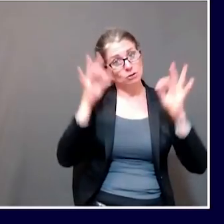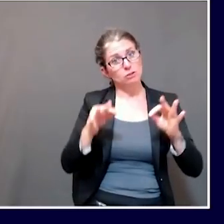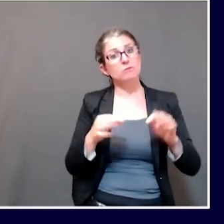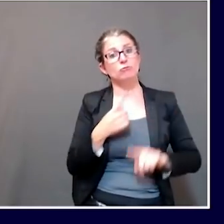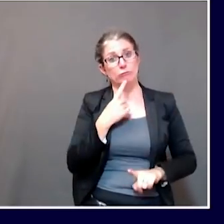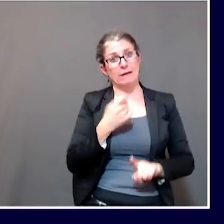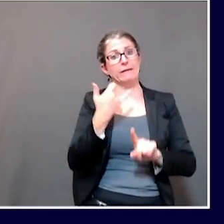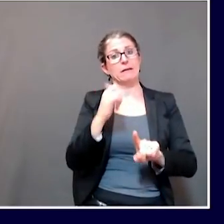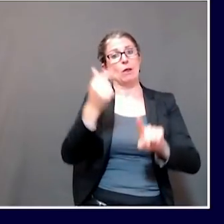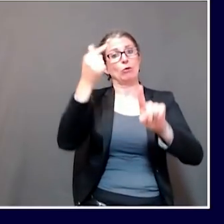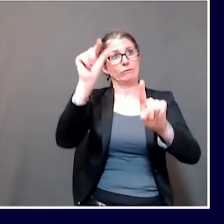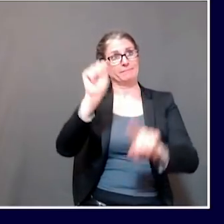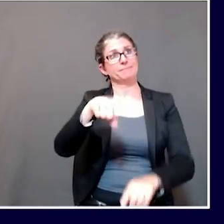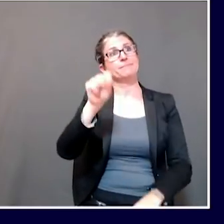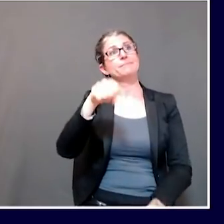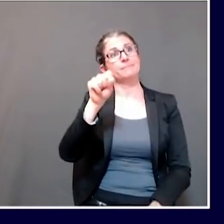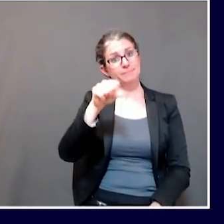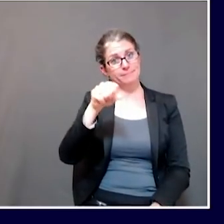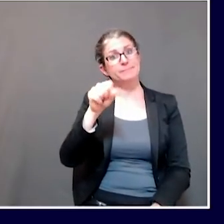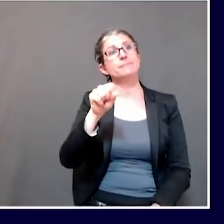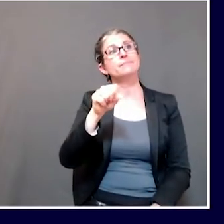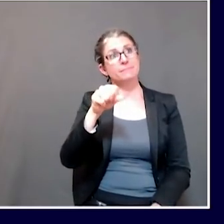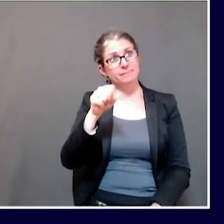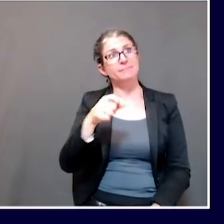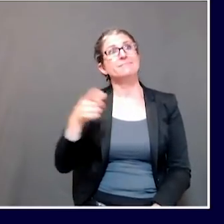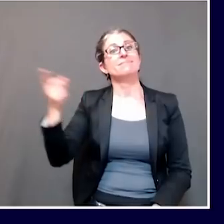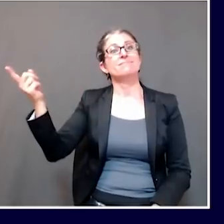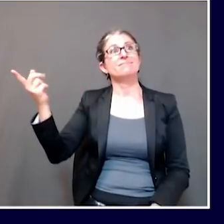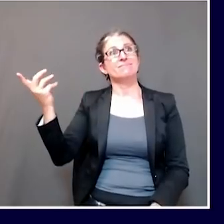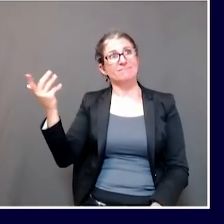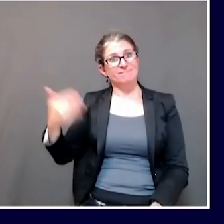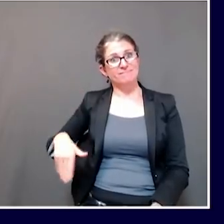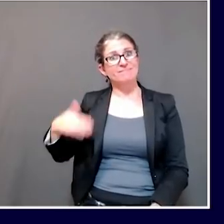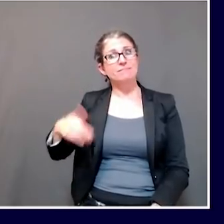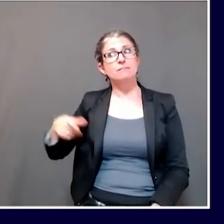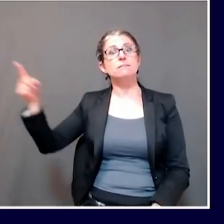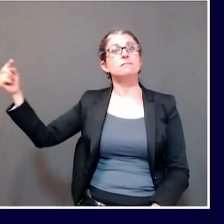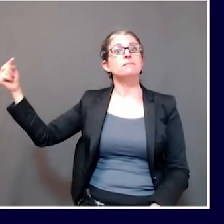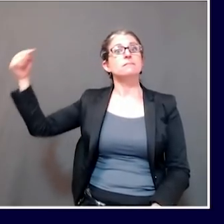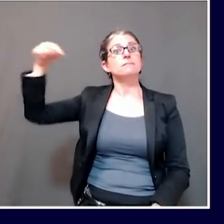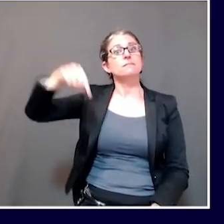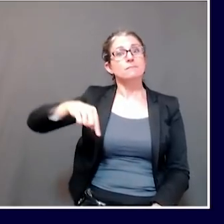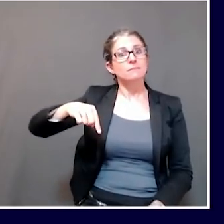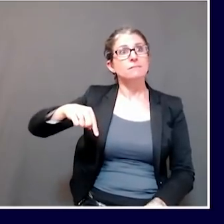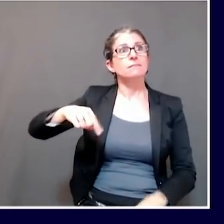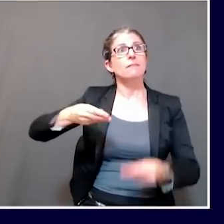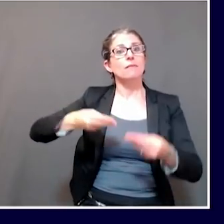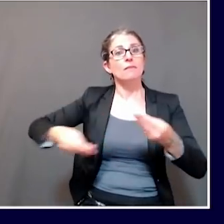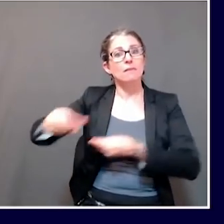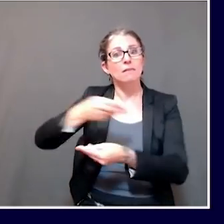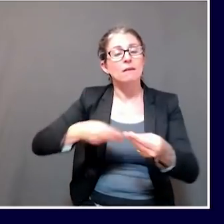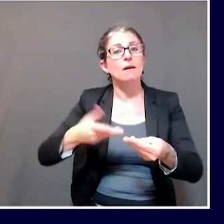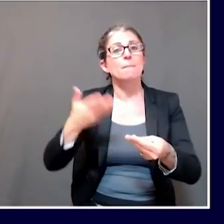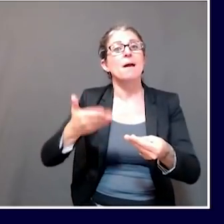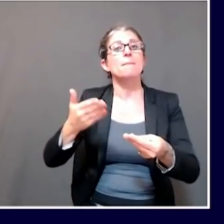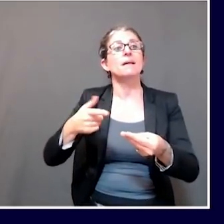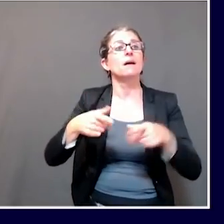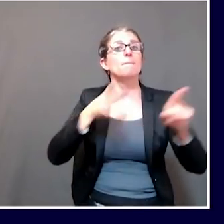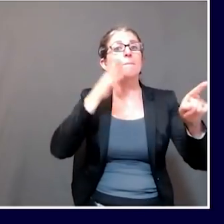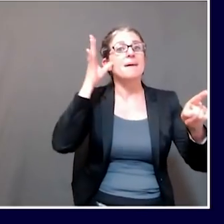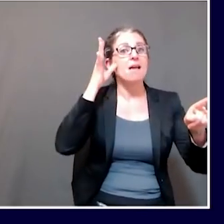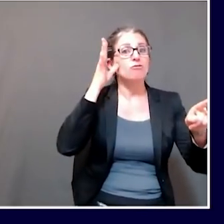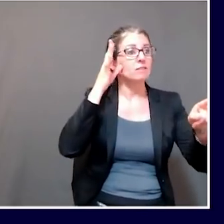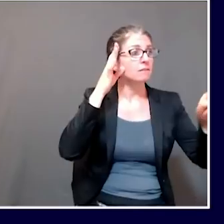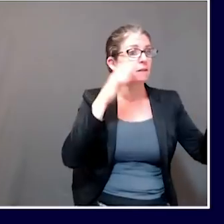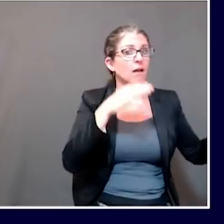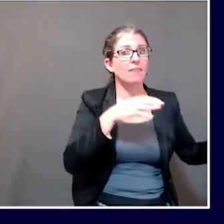with parents who might give the virus to their kids, to school children themselves, or to teachers in the schools.